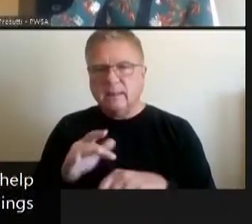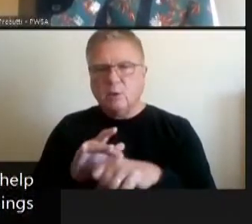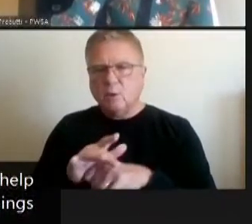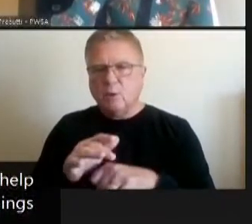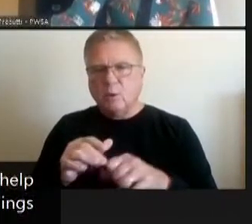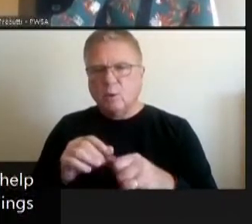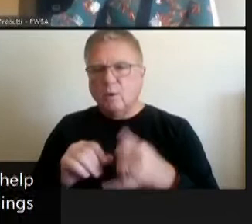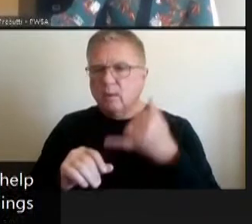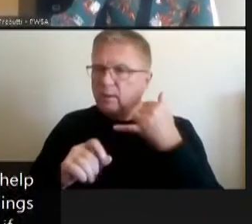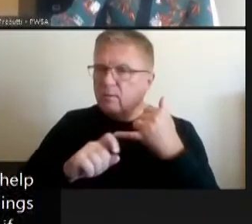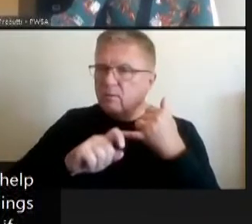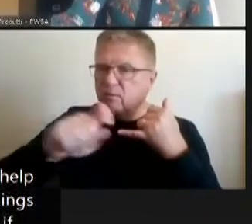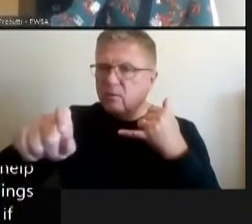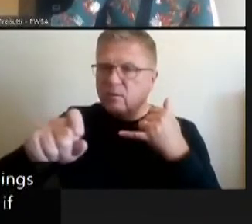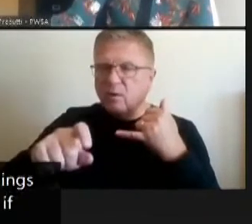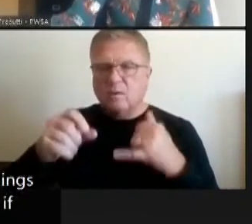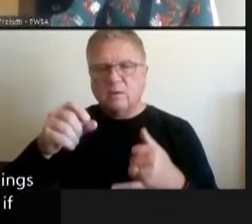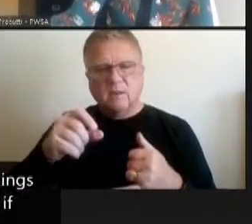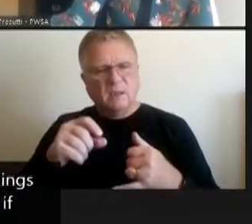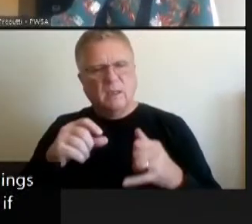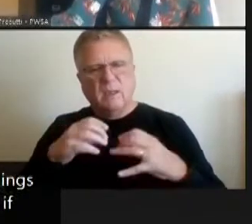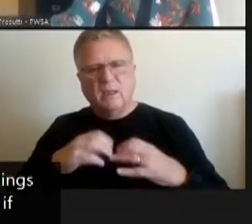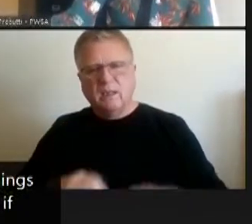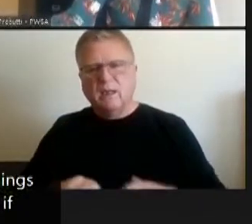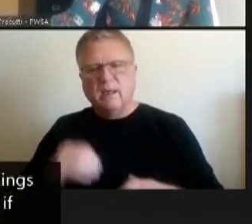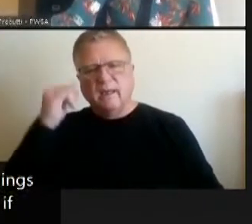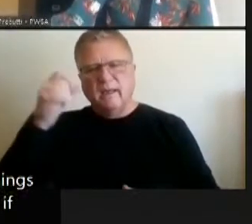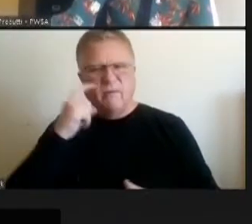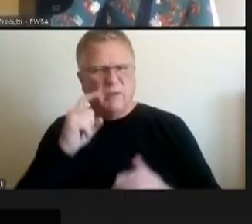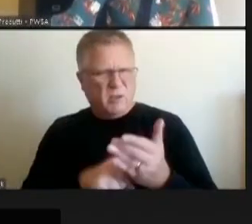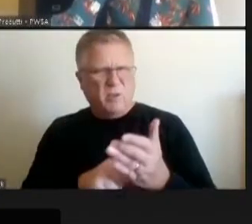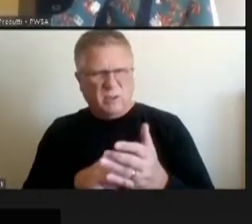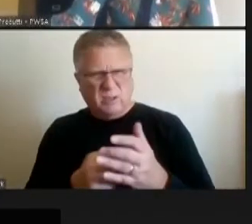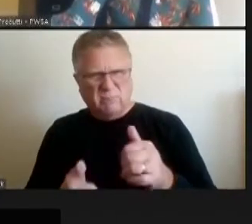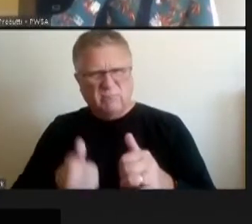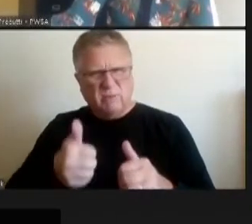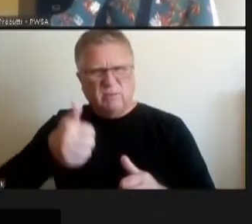calls to customers if we're noticing either an increase in water usage